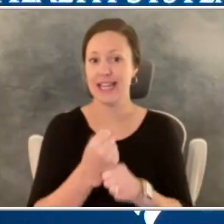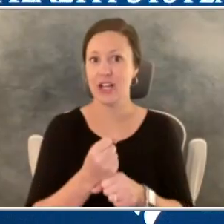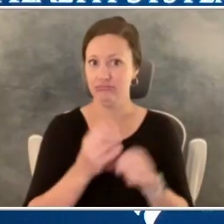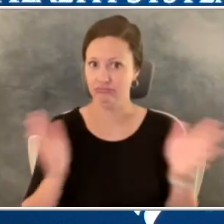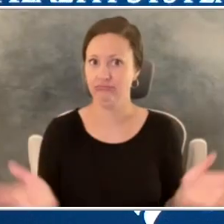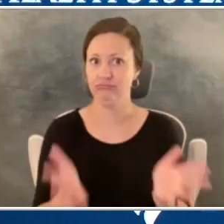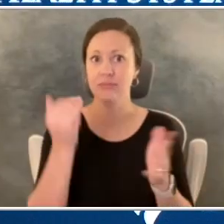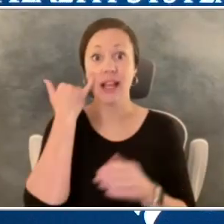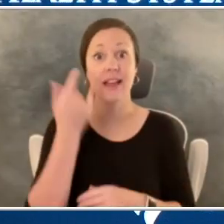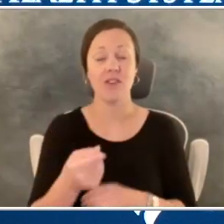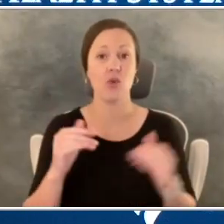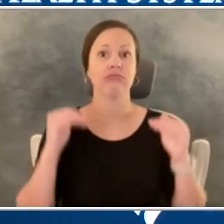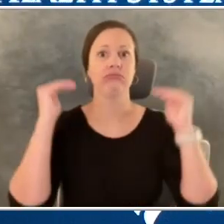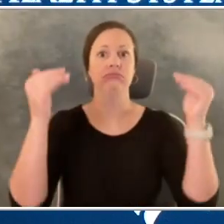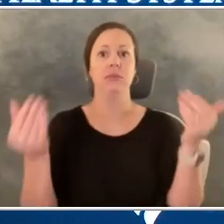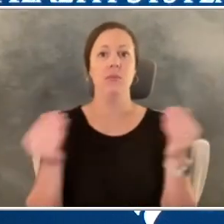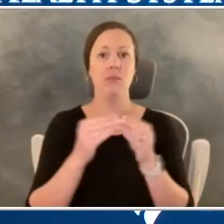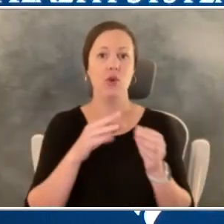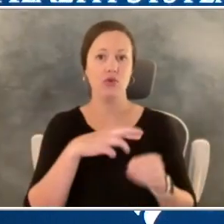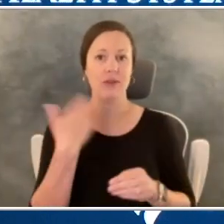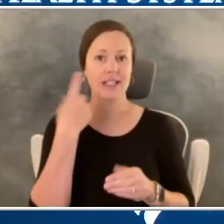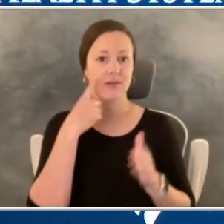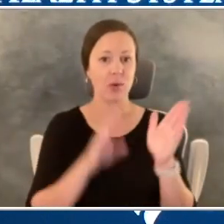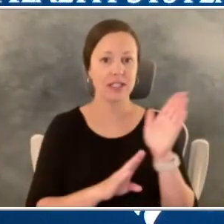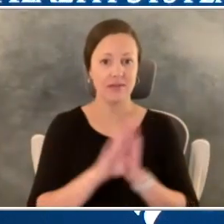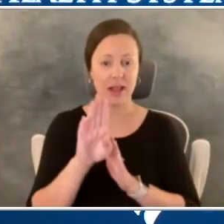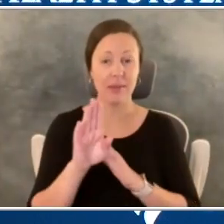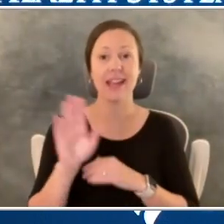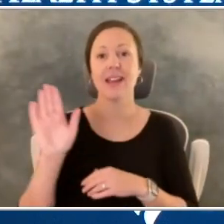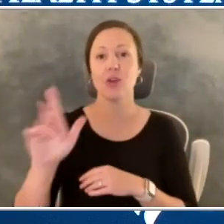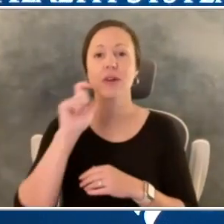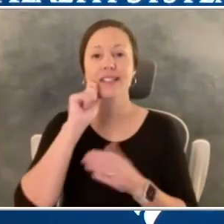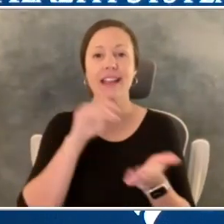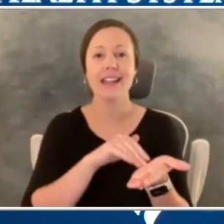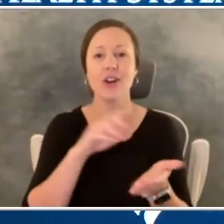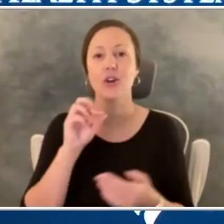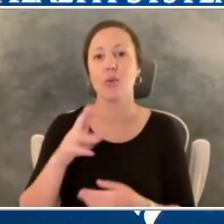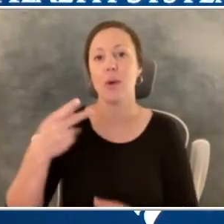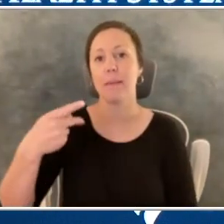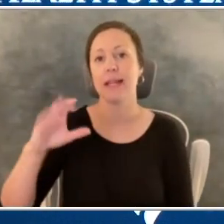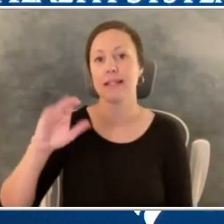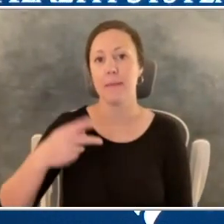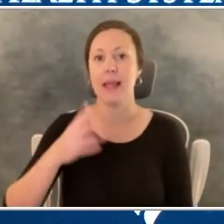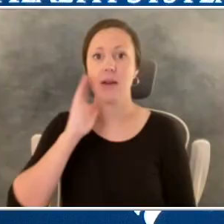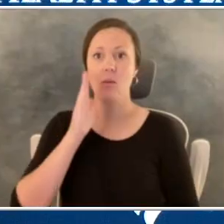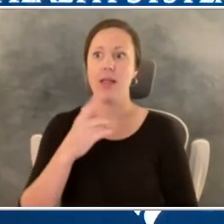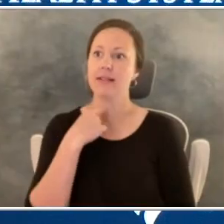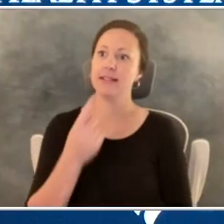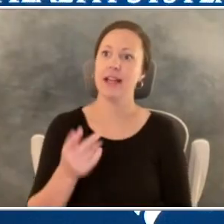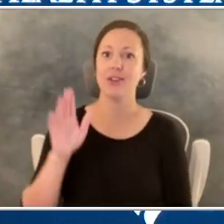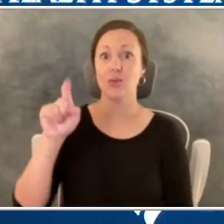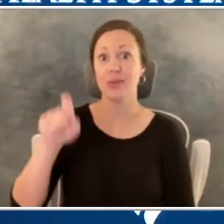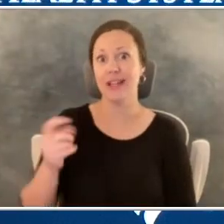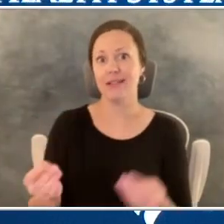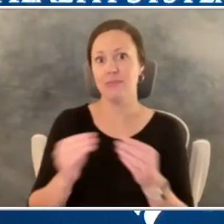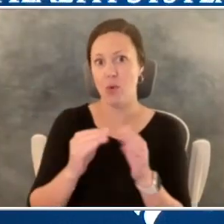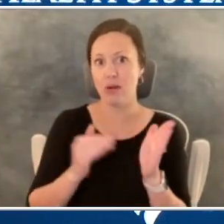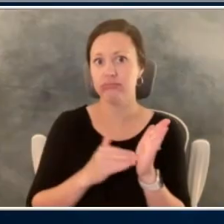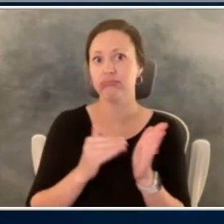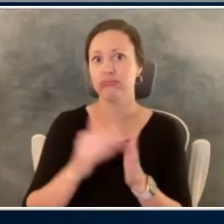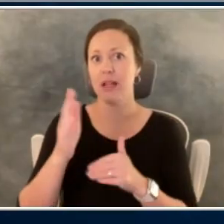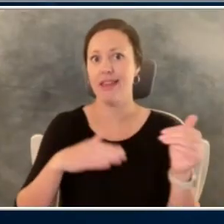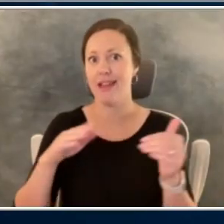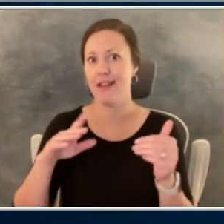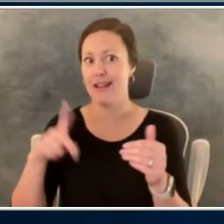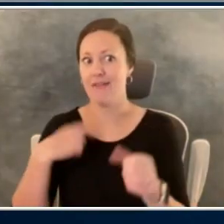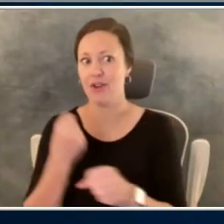risk for developing skin cancers, your dermatologist or your primary care physician will let you know that you need more frequent checks than annually. All right, and thanks for the